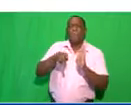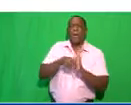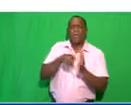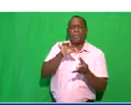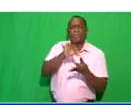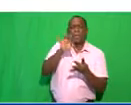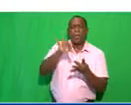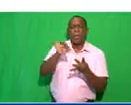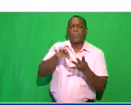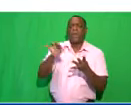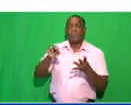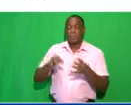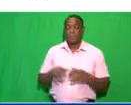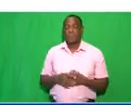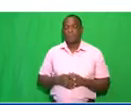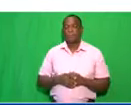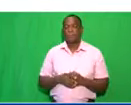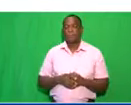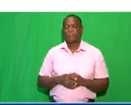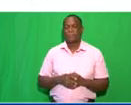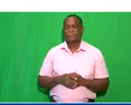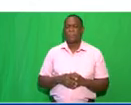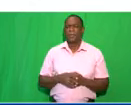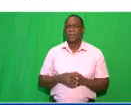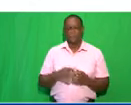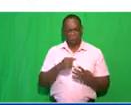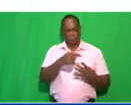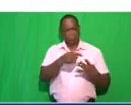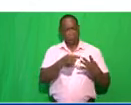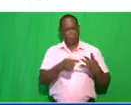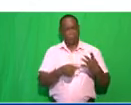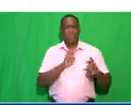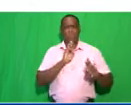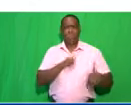Now, these reports were fantastic.